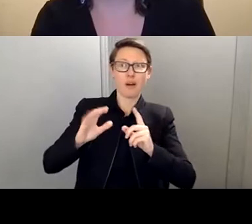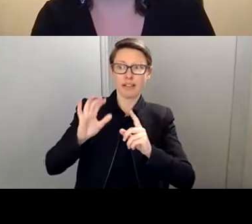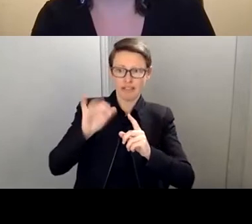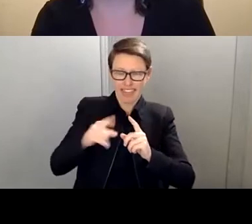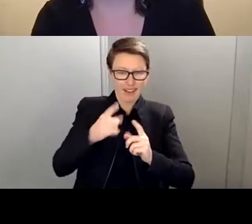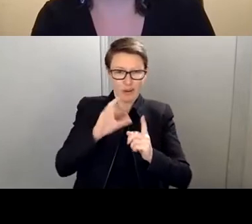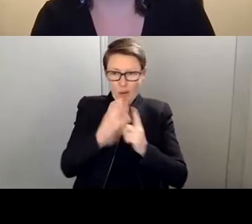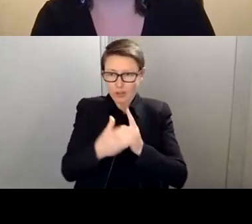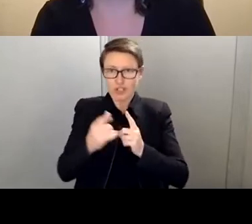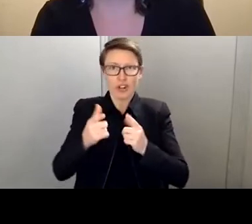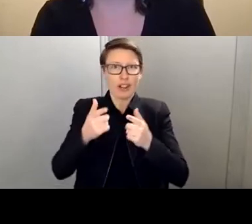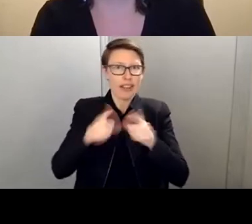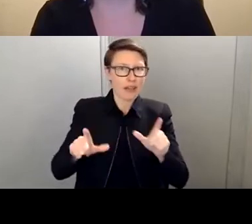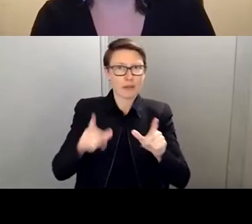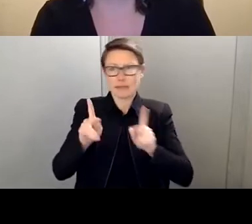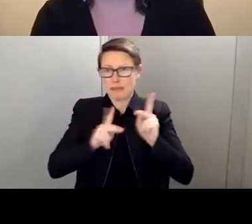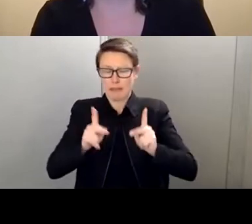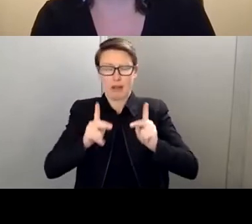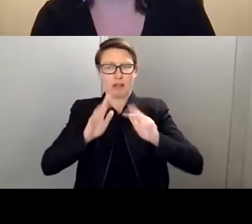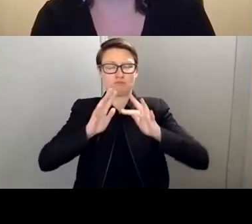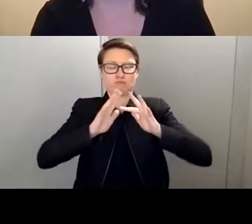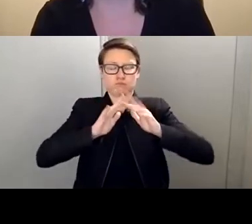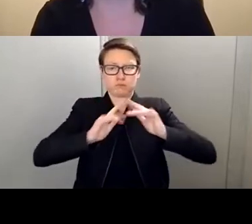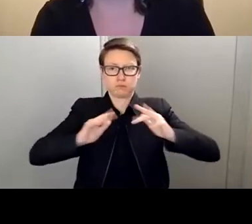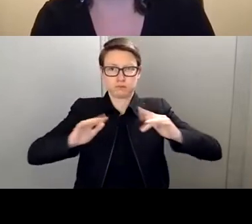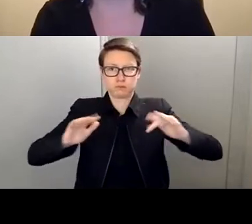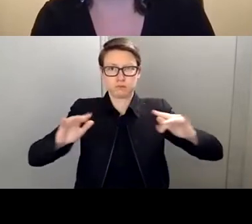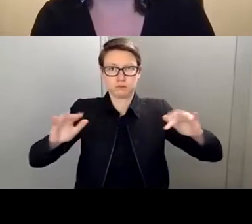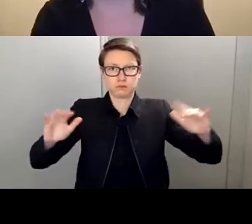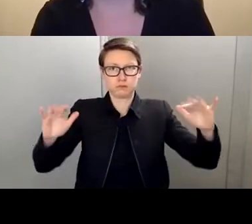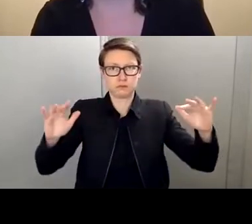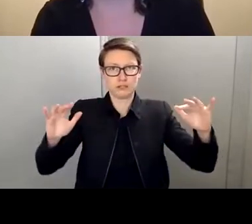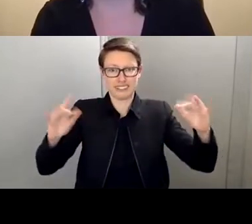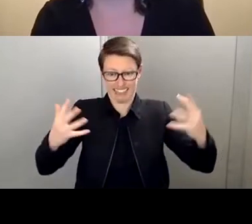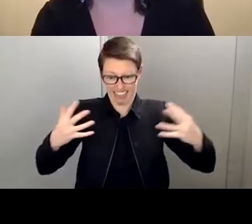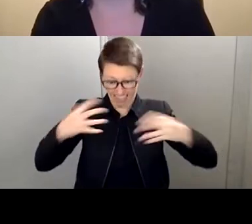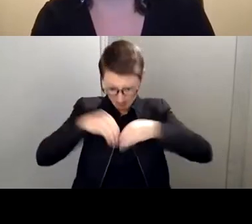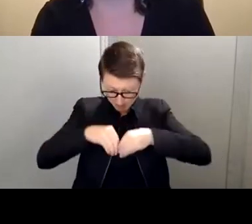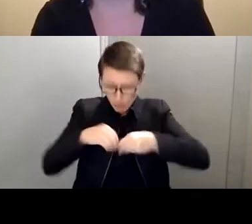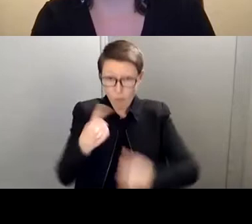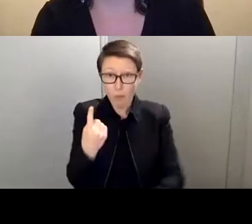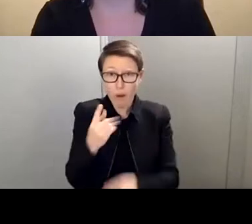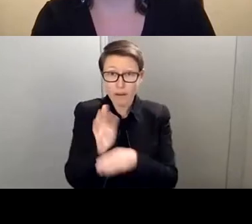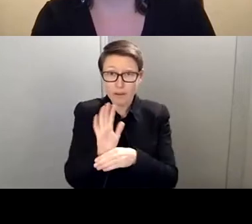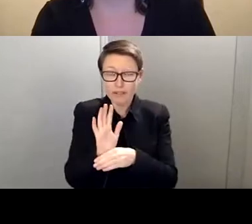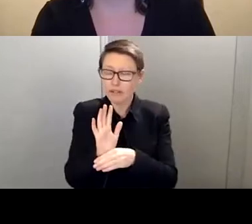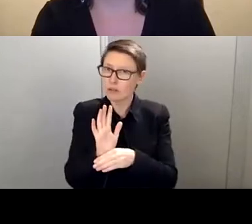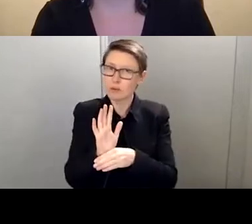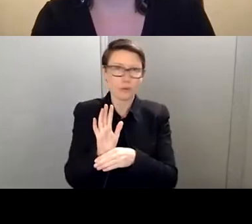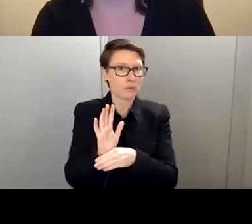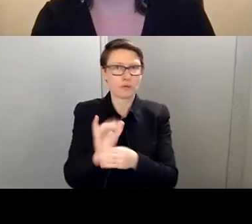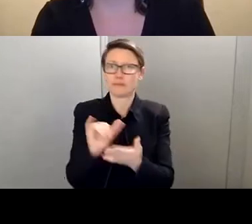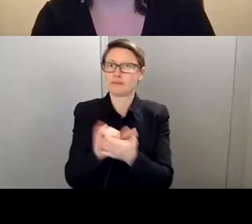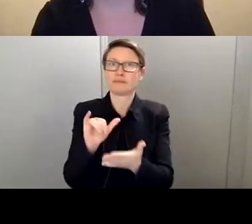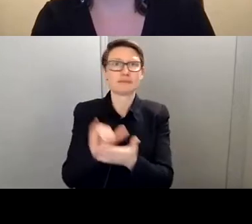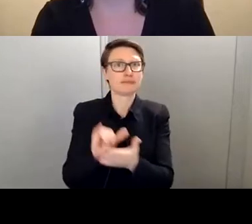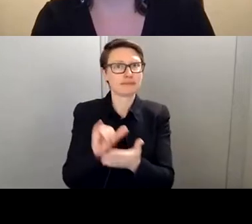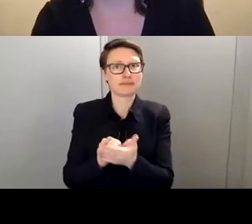language and dialects and all of those things. So for me, I think it is